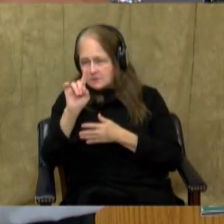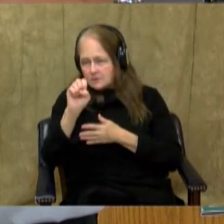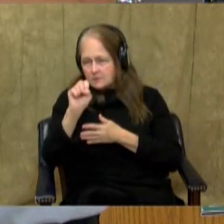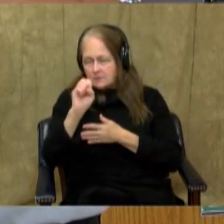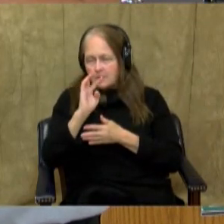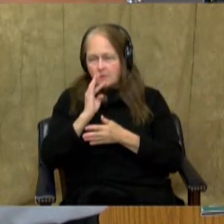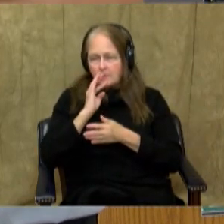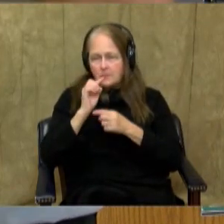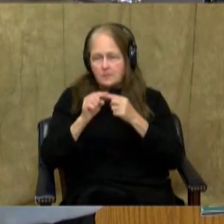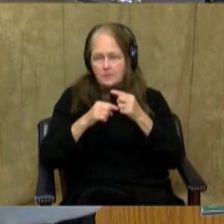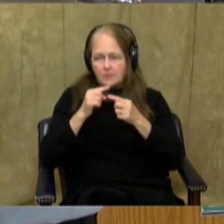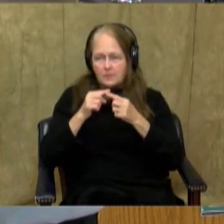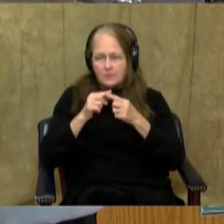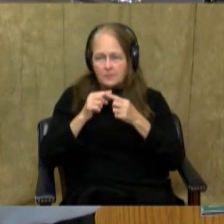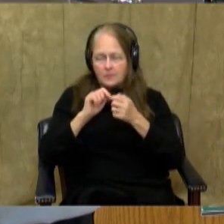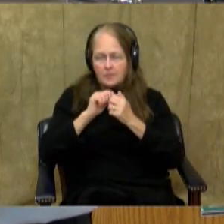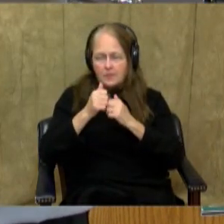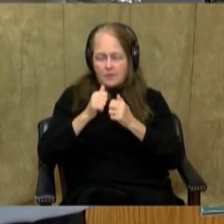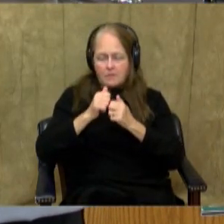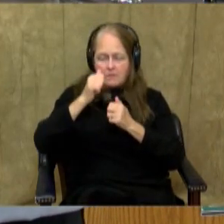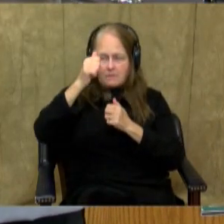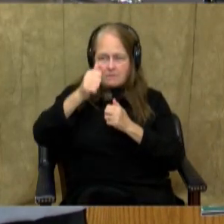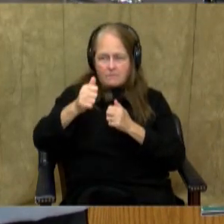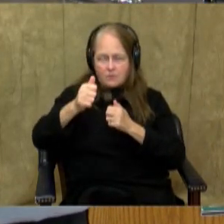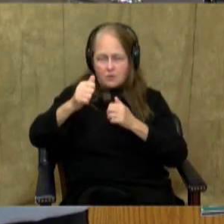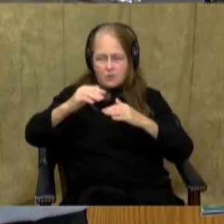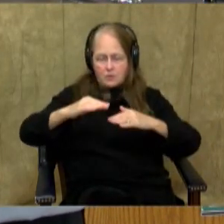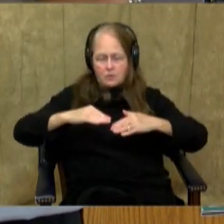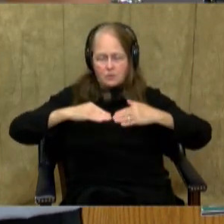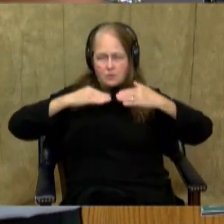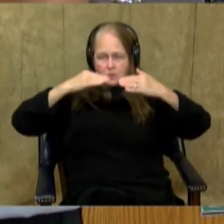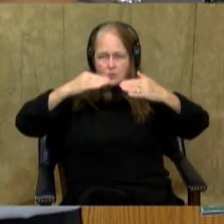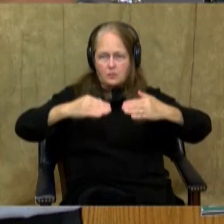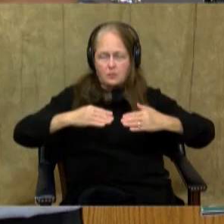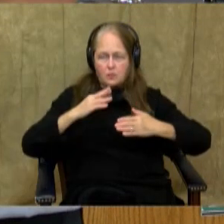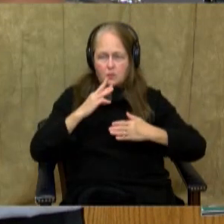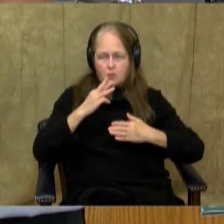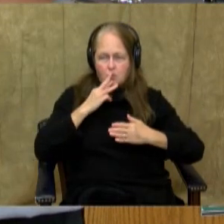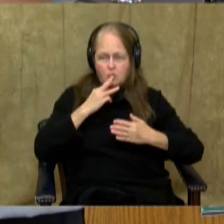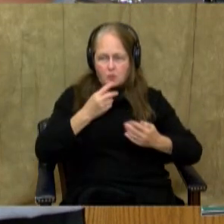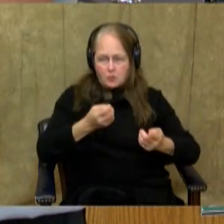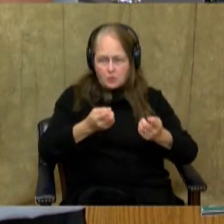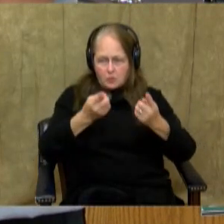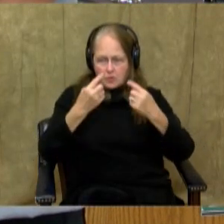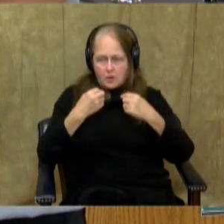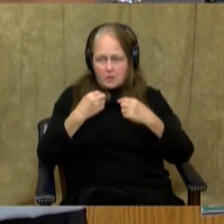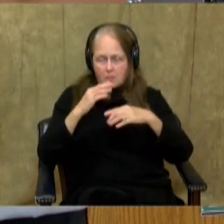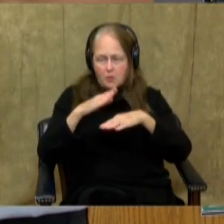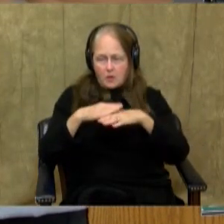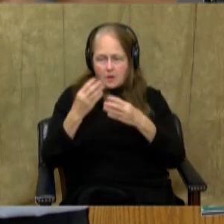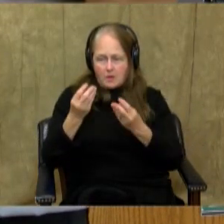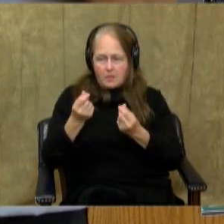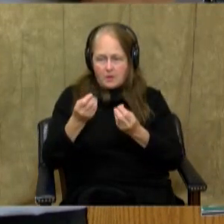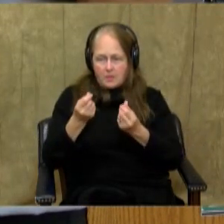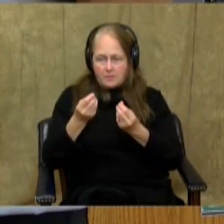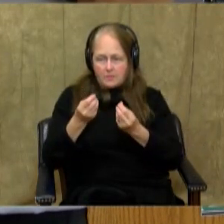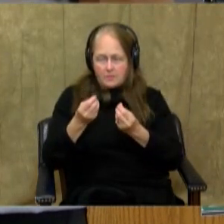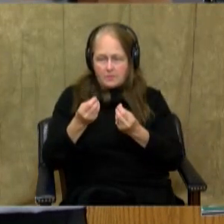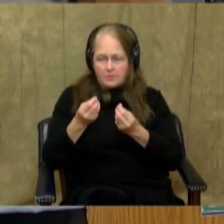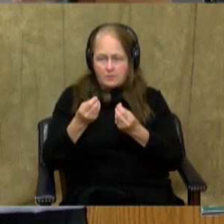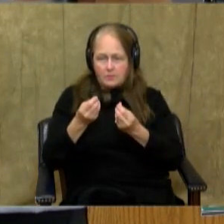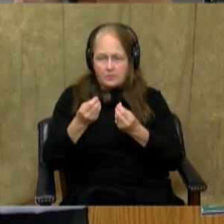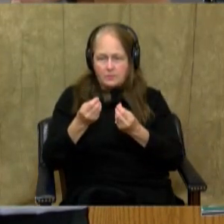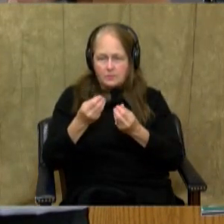we're talking about how far inland does the water come on land. And it's